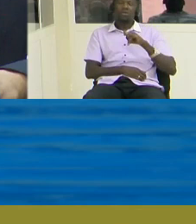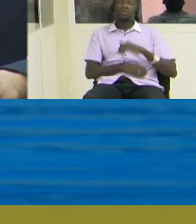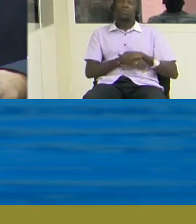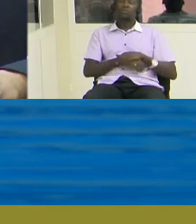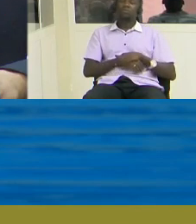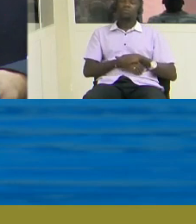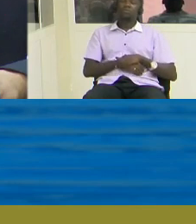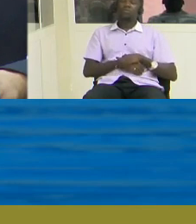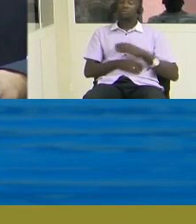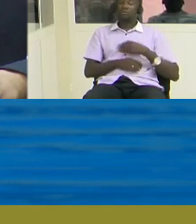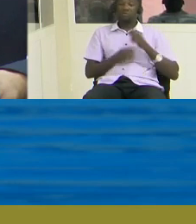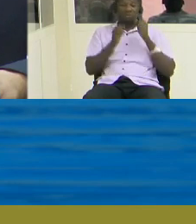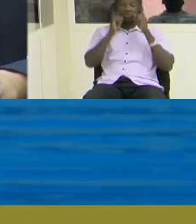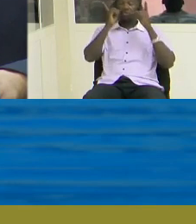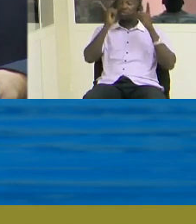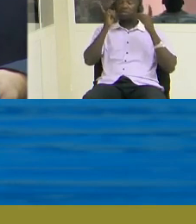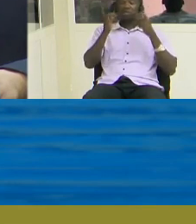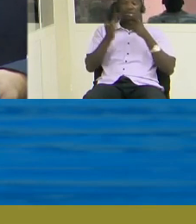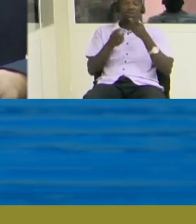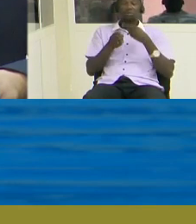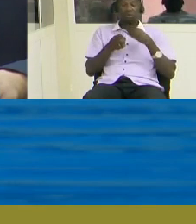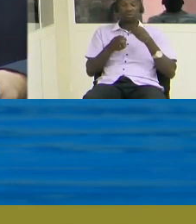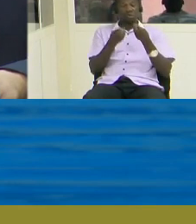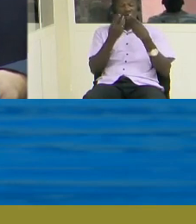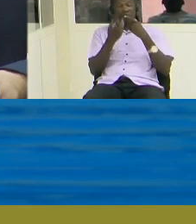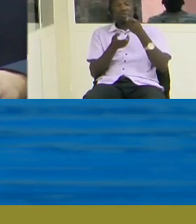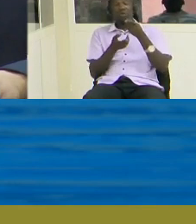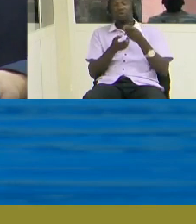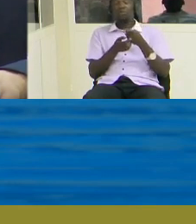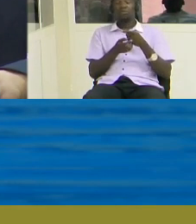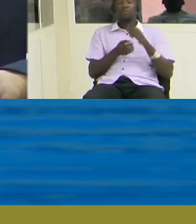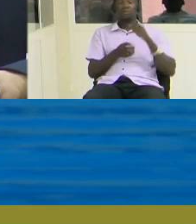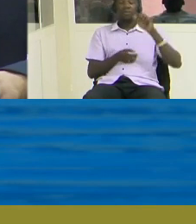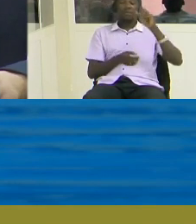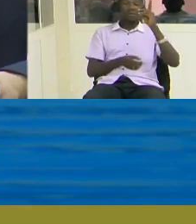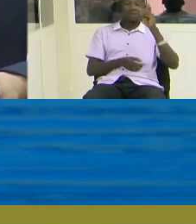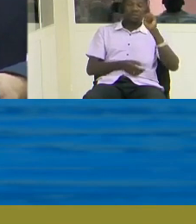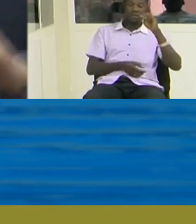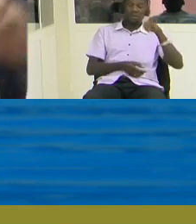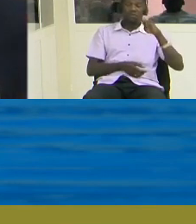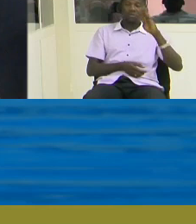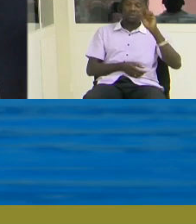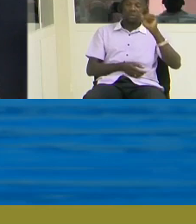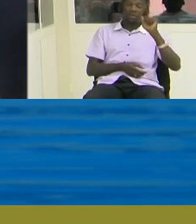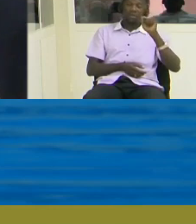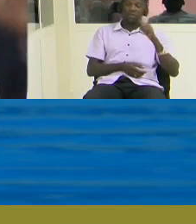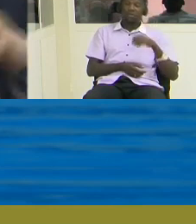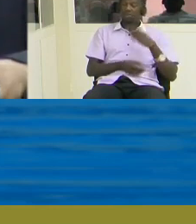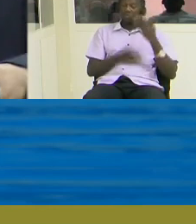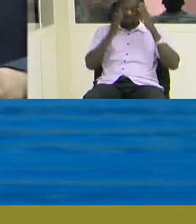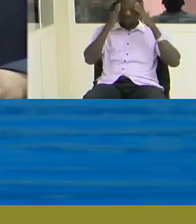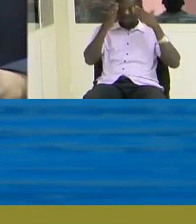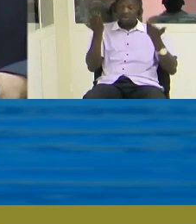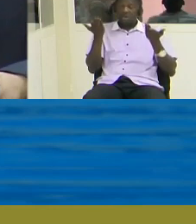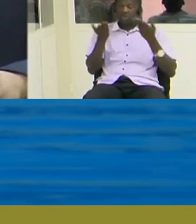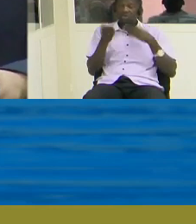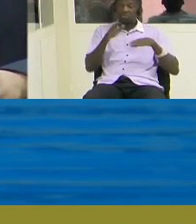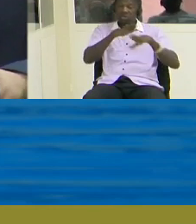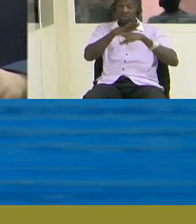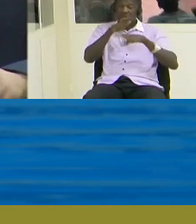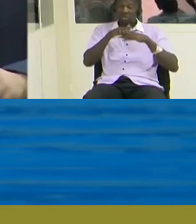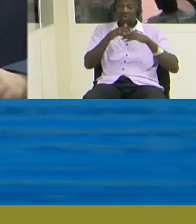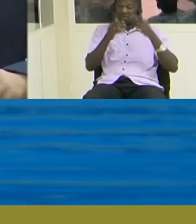it's it's surprising that that would come out from him because I don't know where he has based that theory on